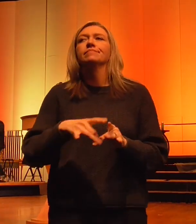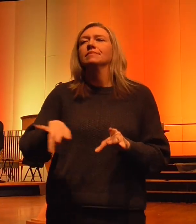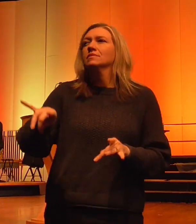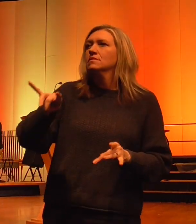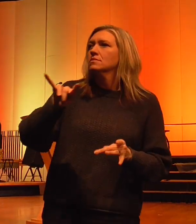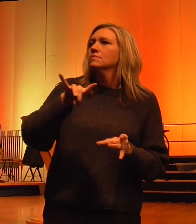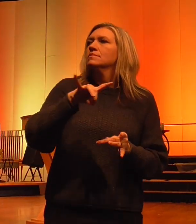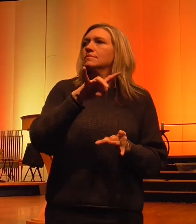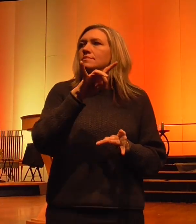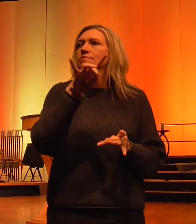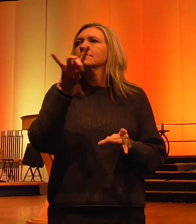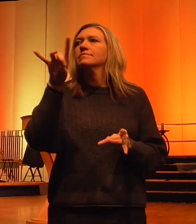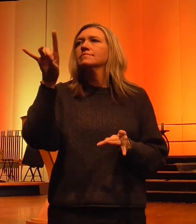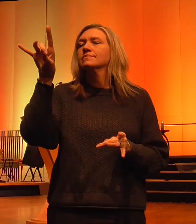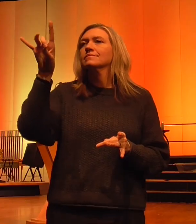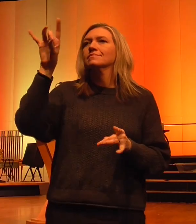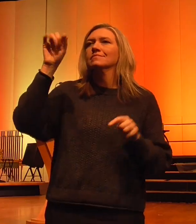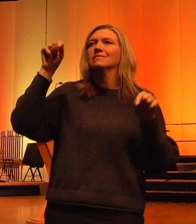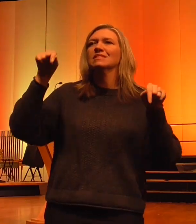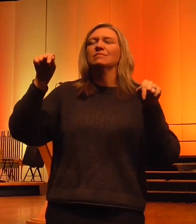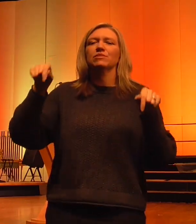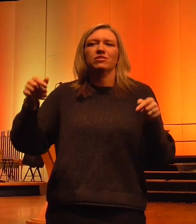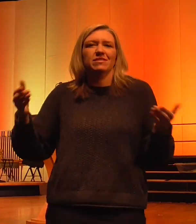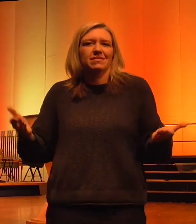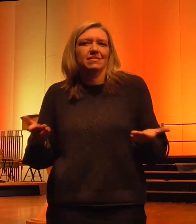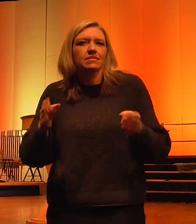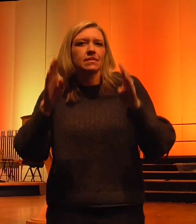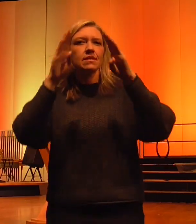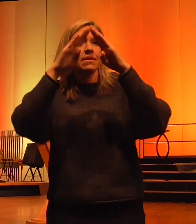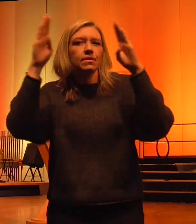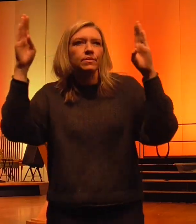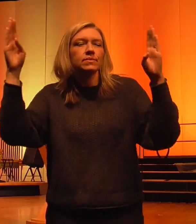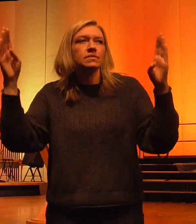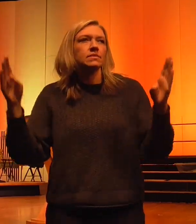Spirit in the